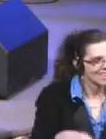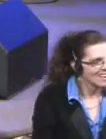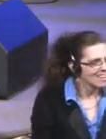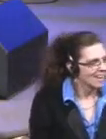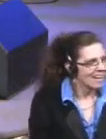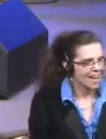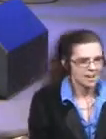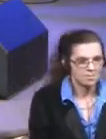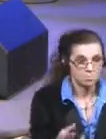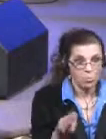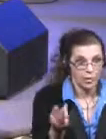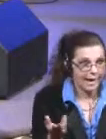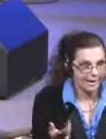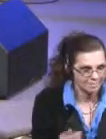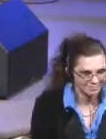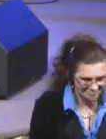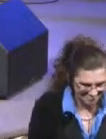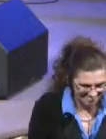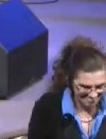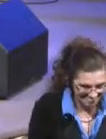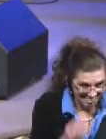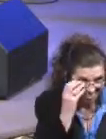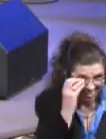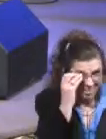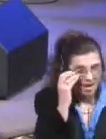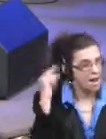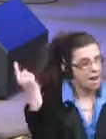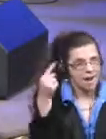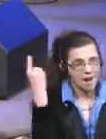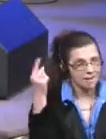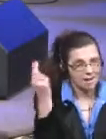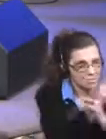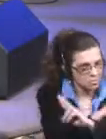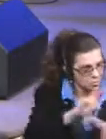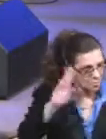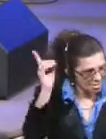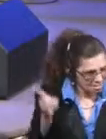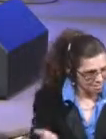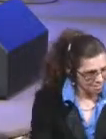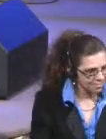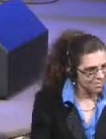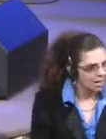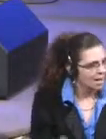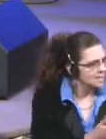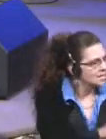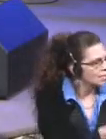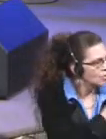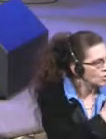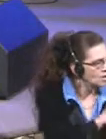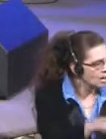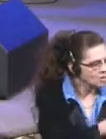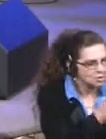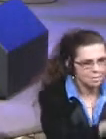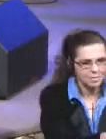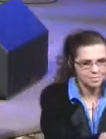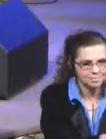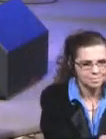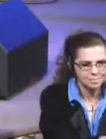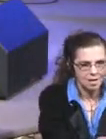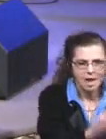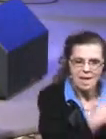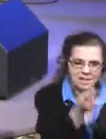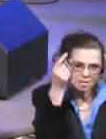he's our Mordecai. In Job, he's our dayspring on high and our everlasting redeemer. In Psalms, he is the Lord our shepherd. In Proverbs and Ecclesiastes,